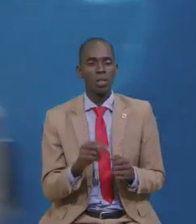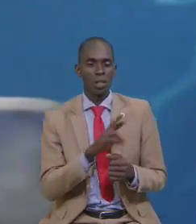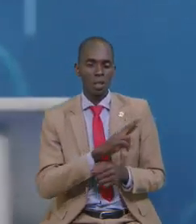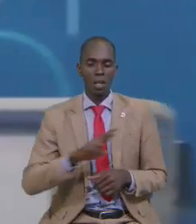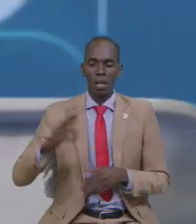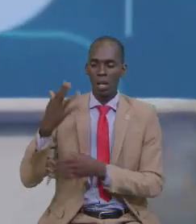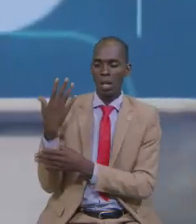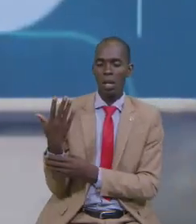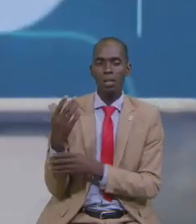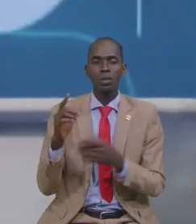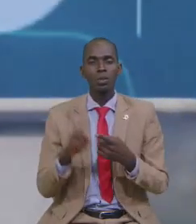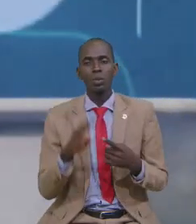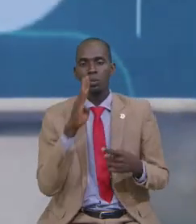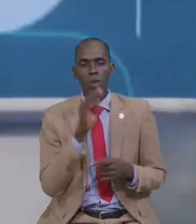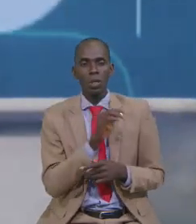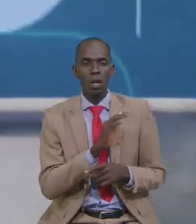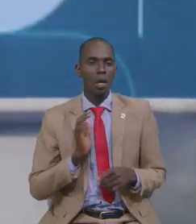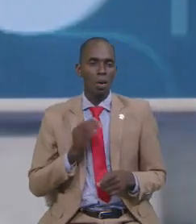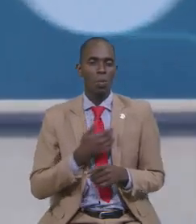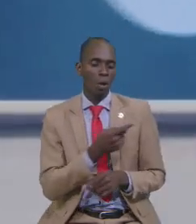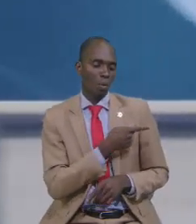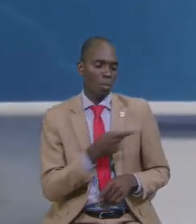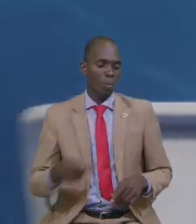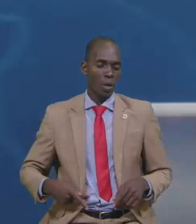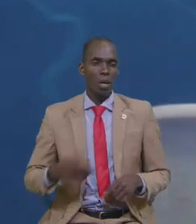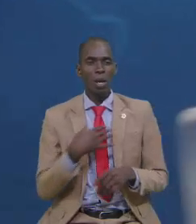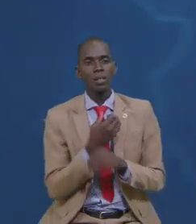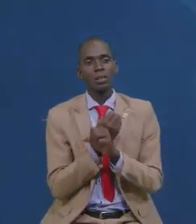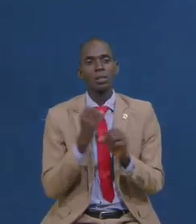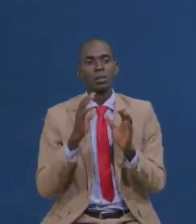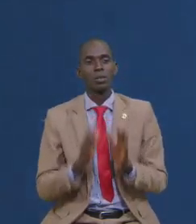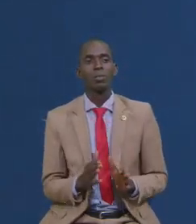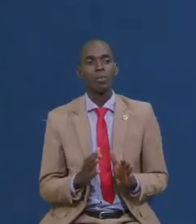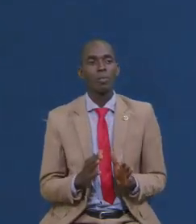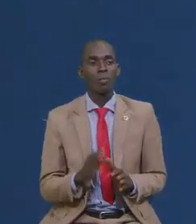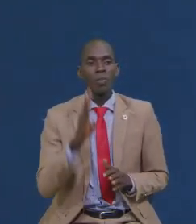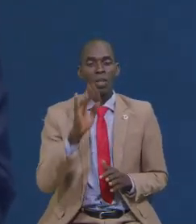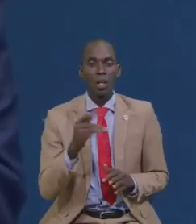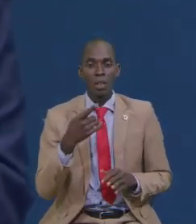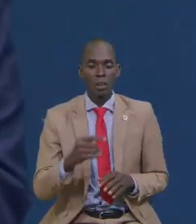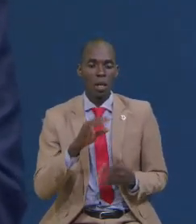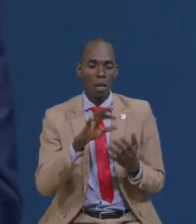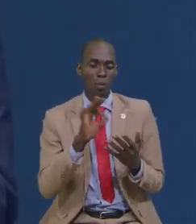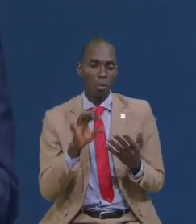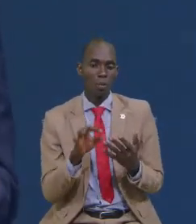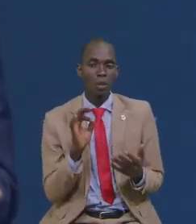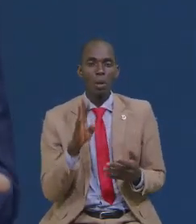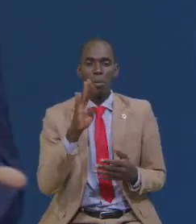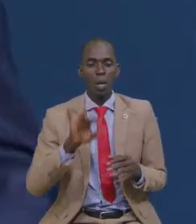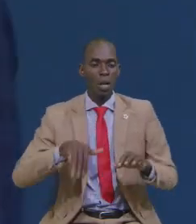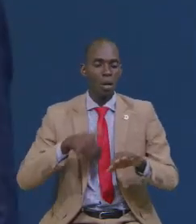prince and a savior. That's our savior. That's the, by the appointment of the Lord, by the approval of the Lord,